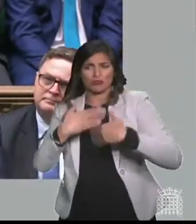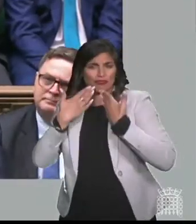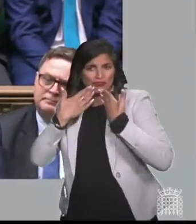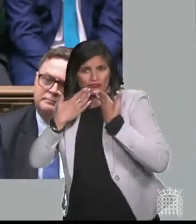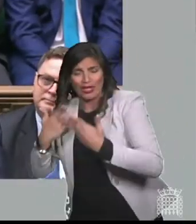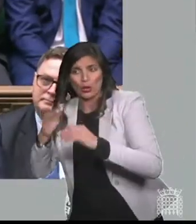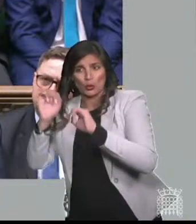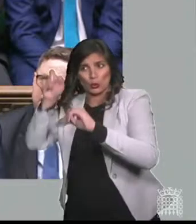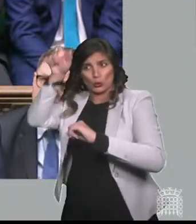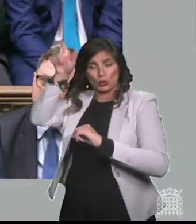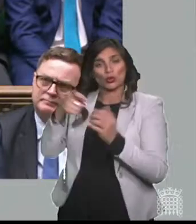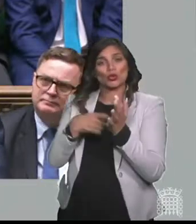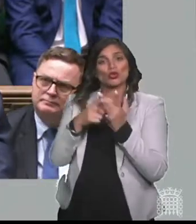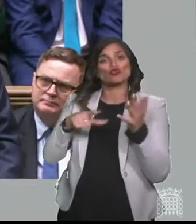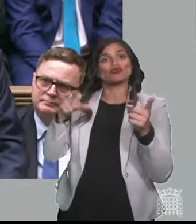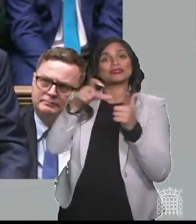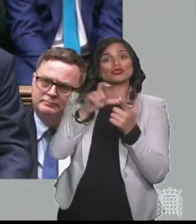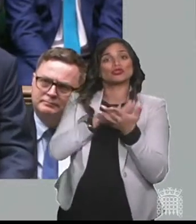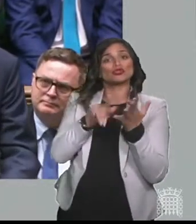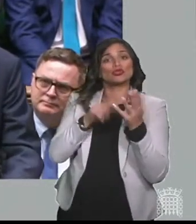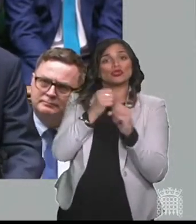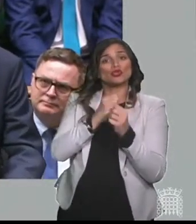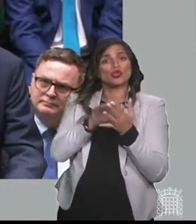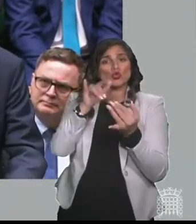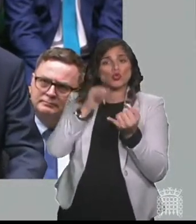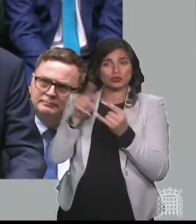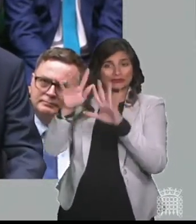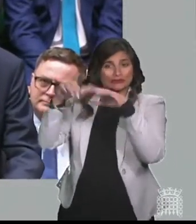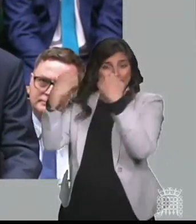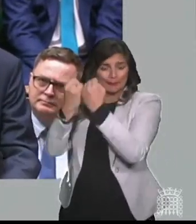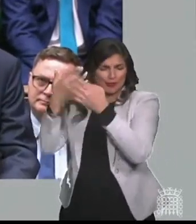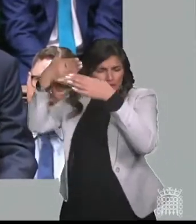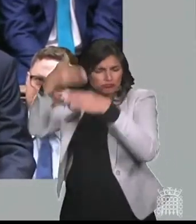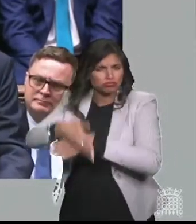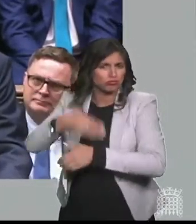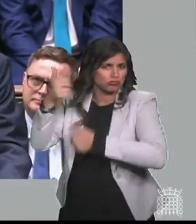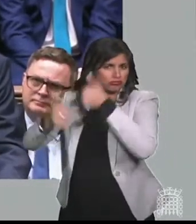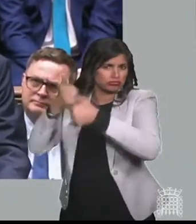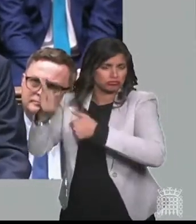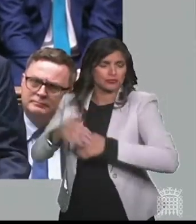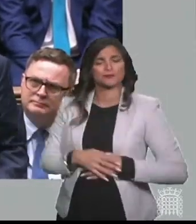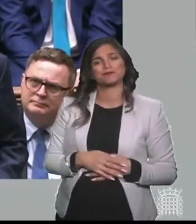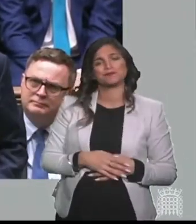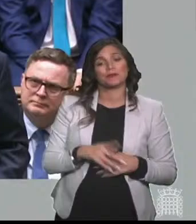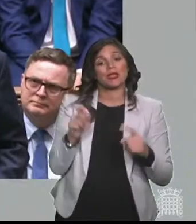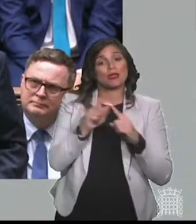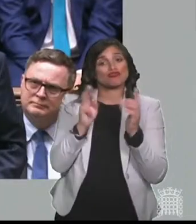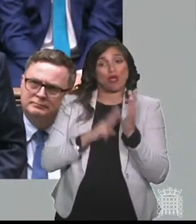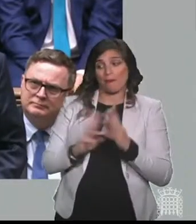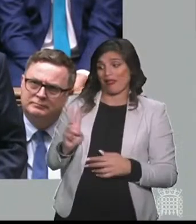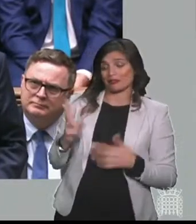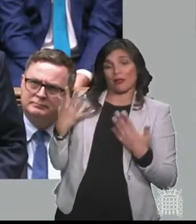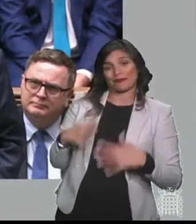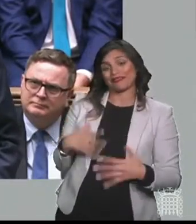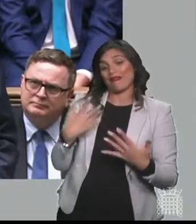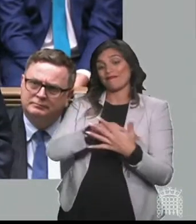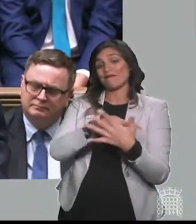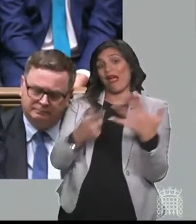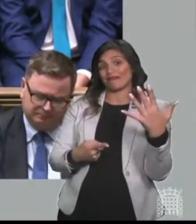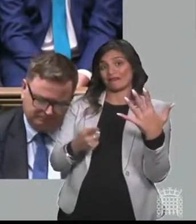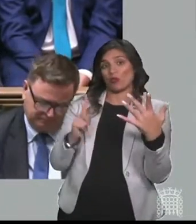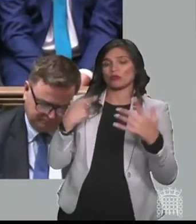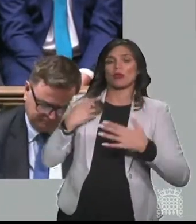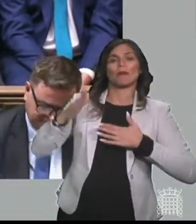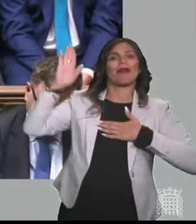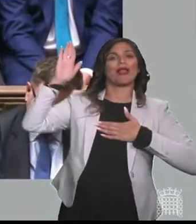them. 3 of my right honourable friend, the Prime Minister's 5 pledges at the start of the year were economic: to